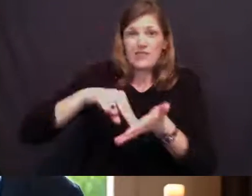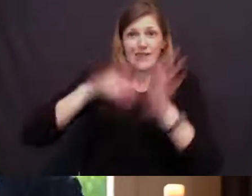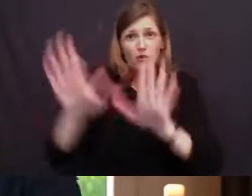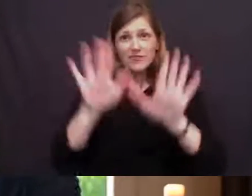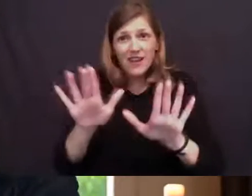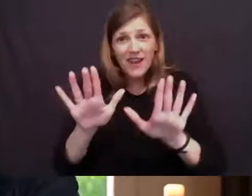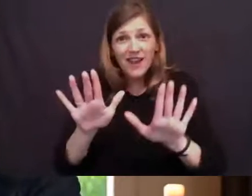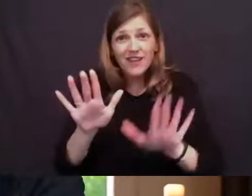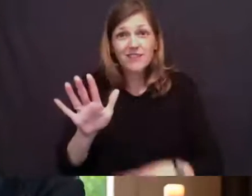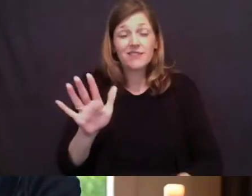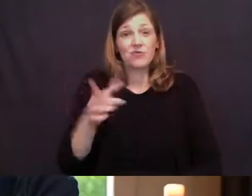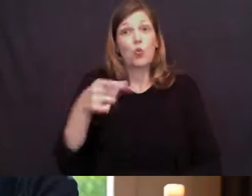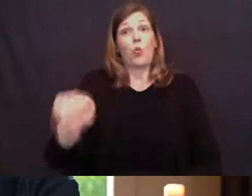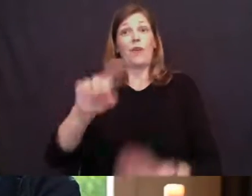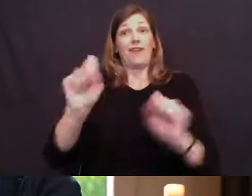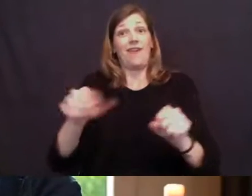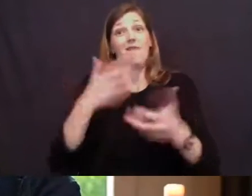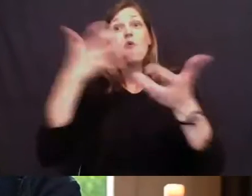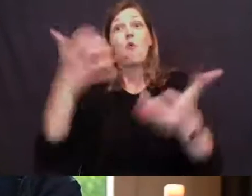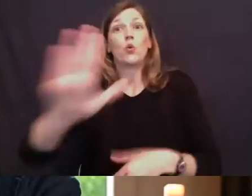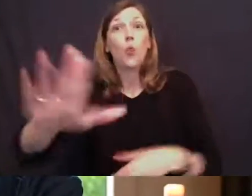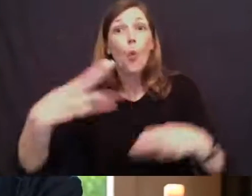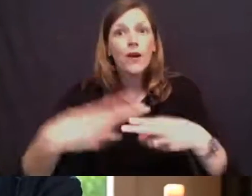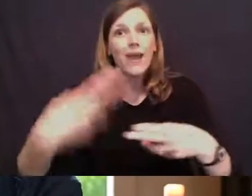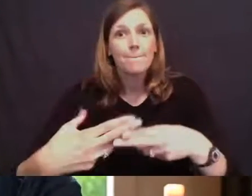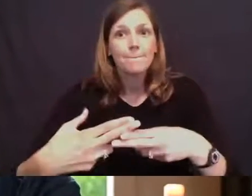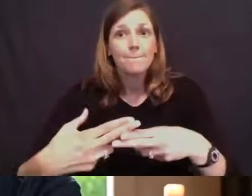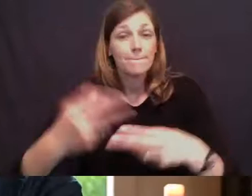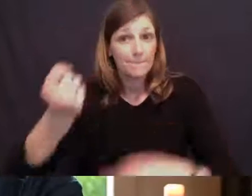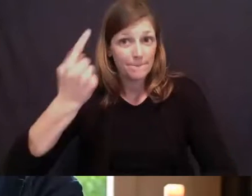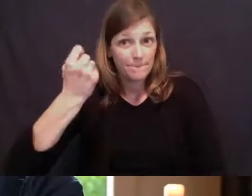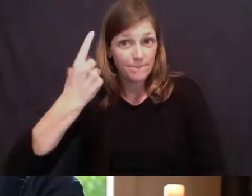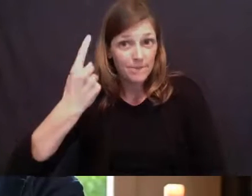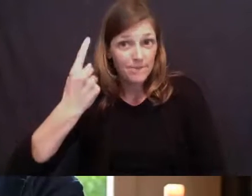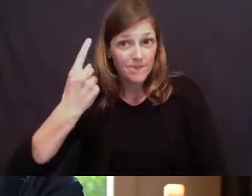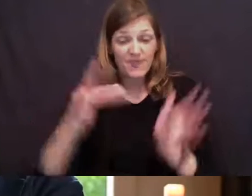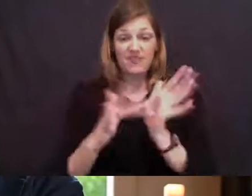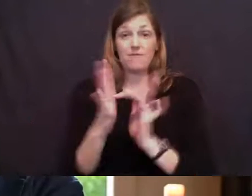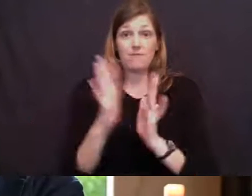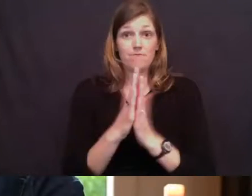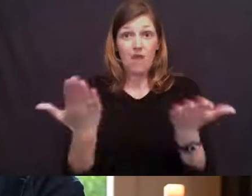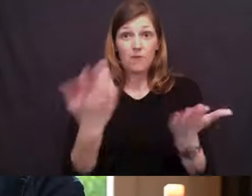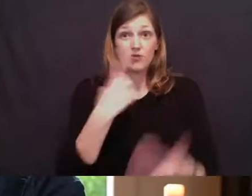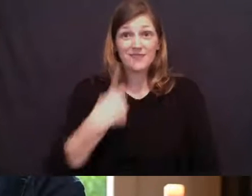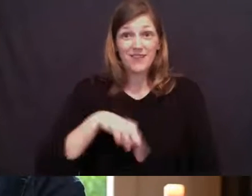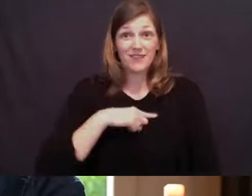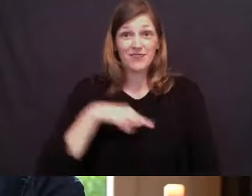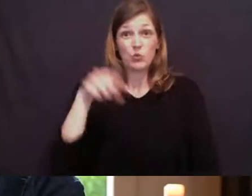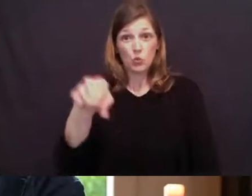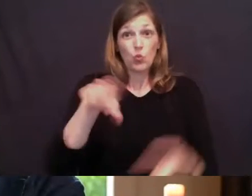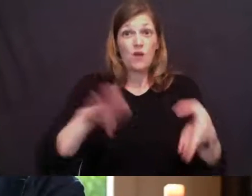so that he can call your name. Because listen, the Bible tells us You're dead in